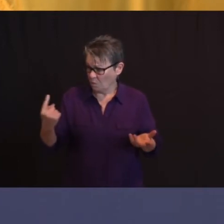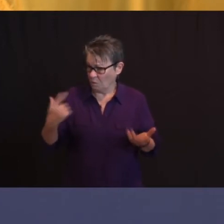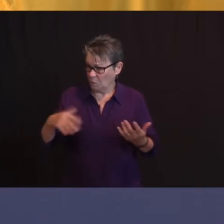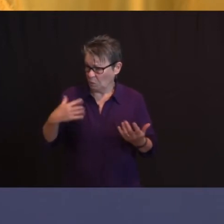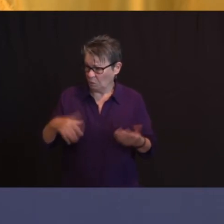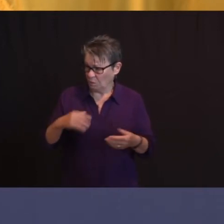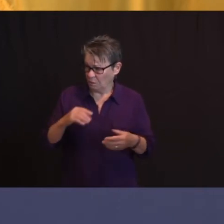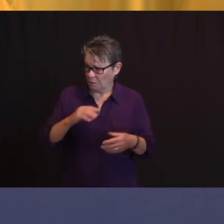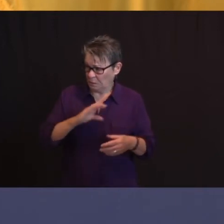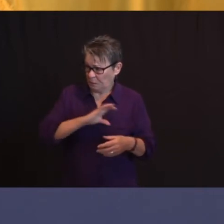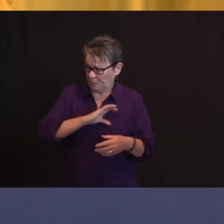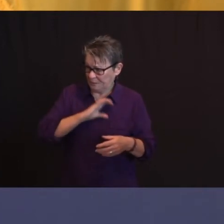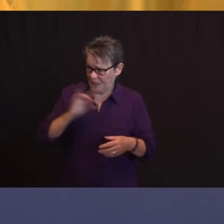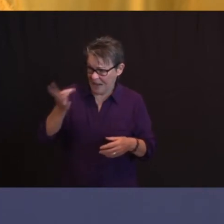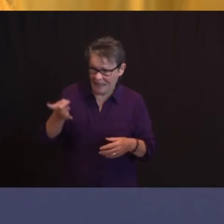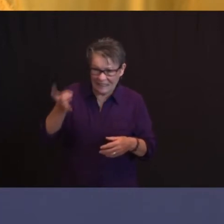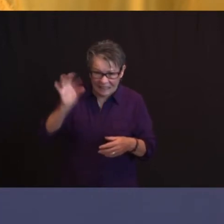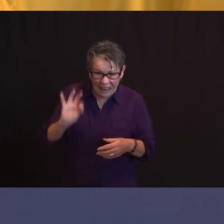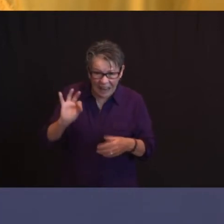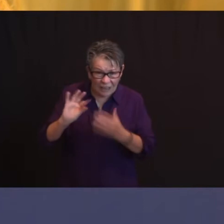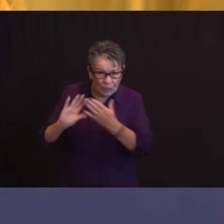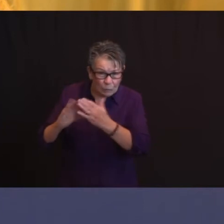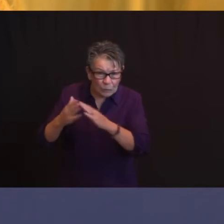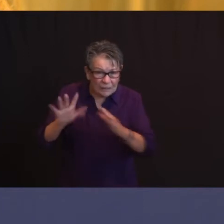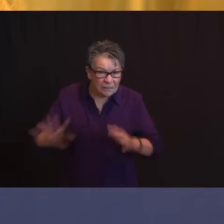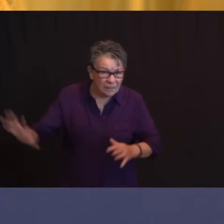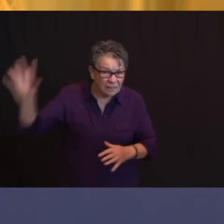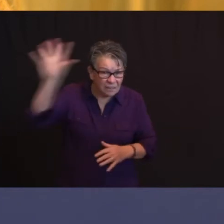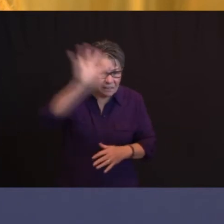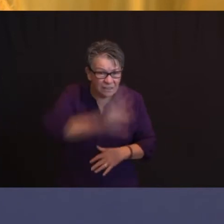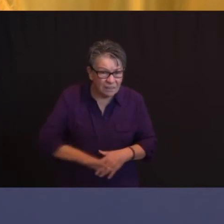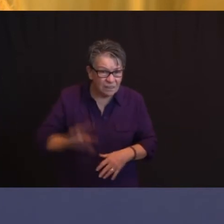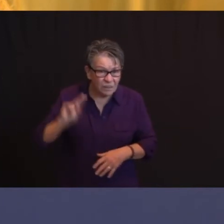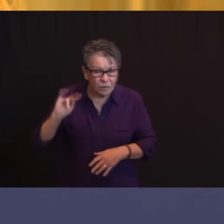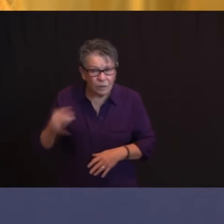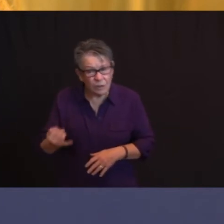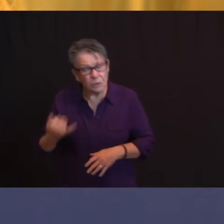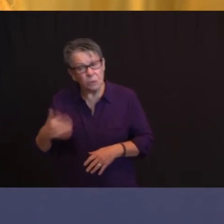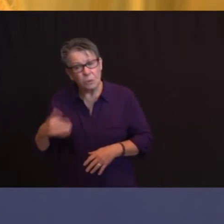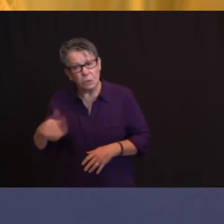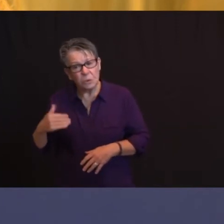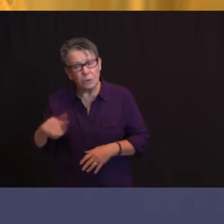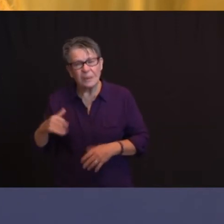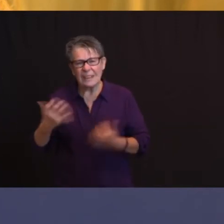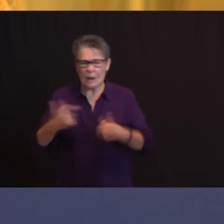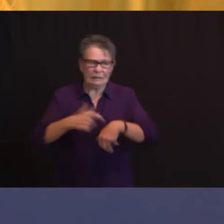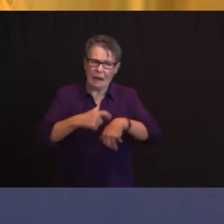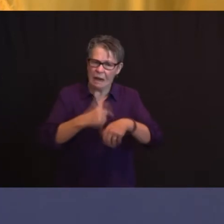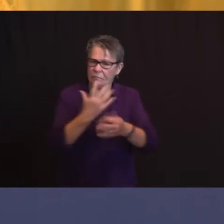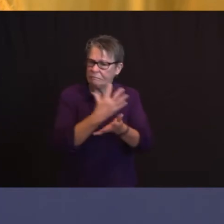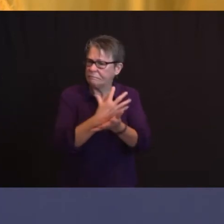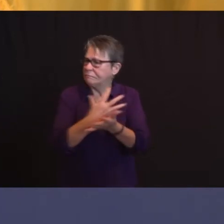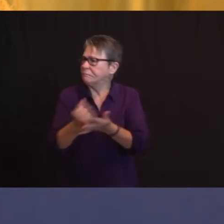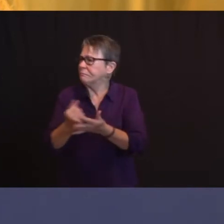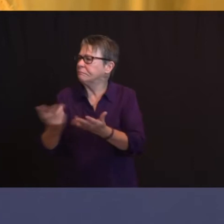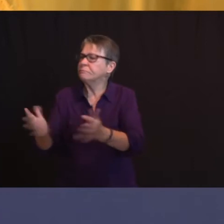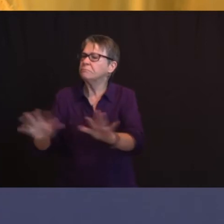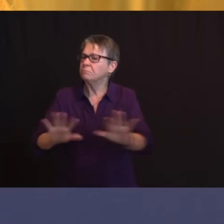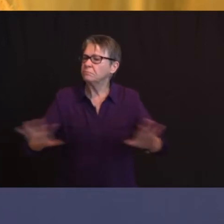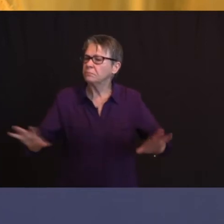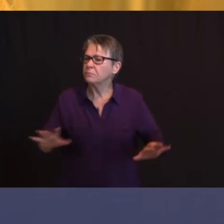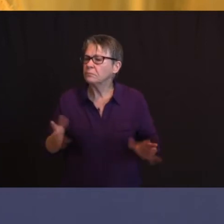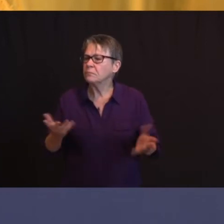that I can predict Thanksgiving, and we're going to move on because we're running out of time here. But we have had experiences. You and I were involved in Paramount